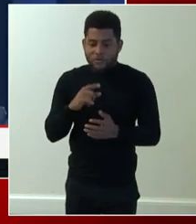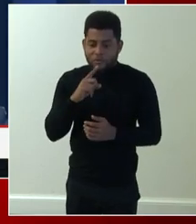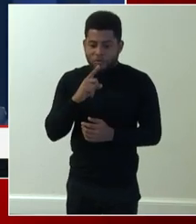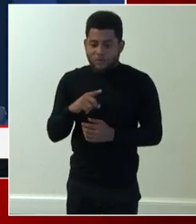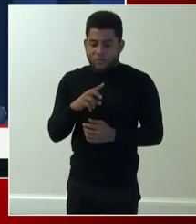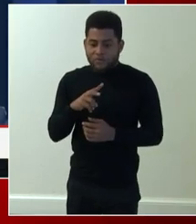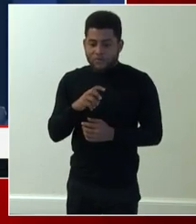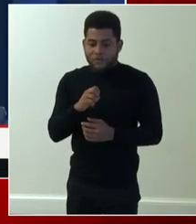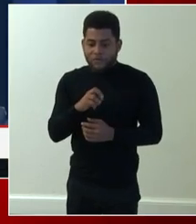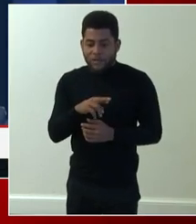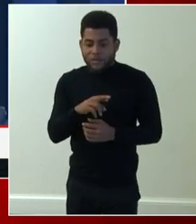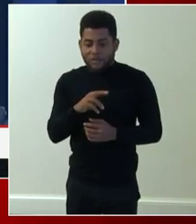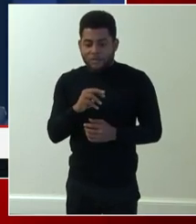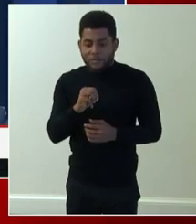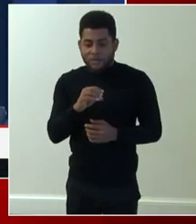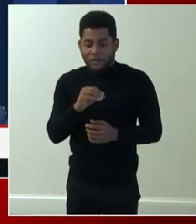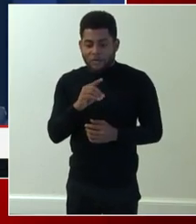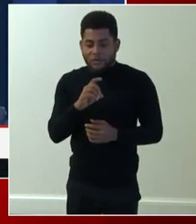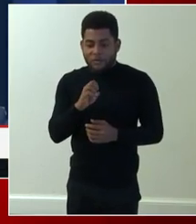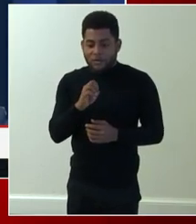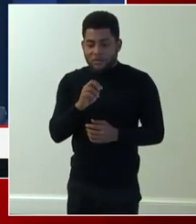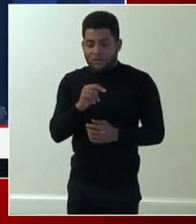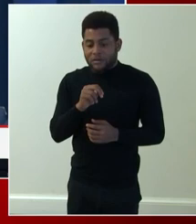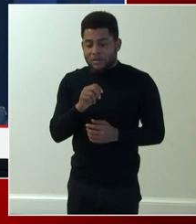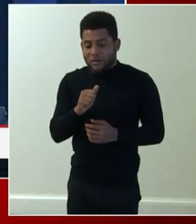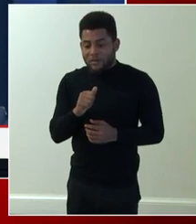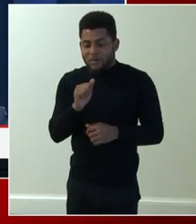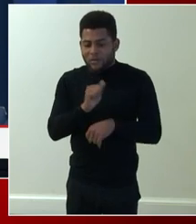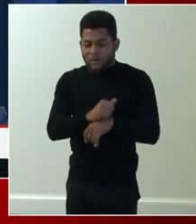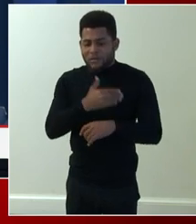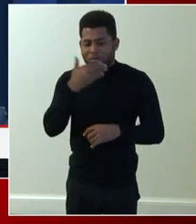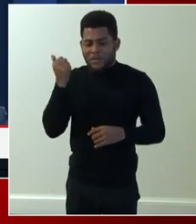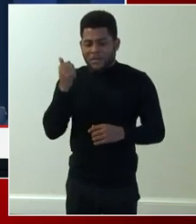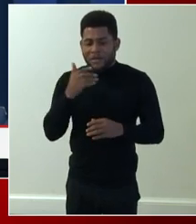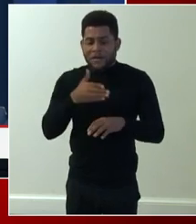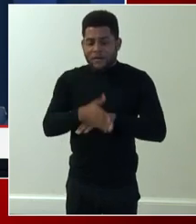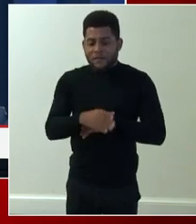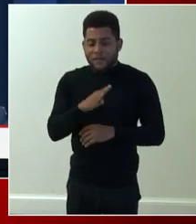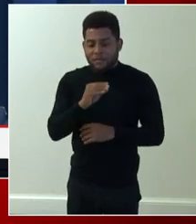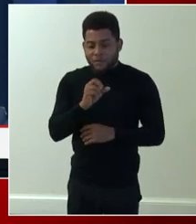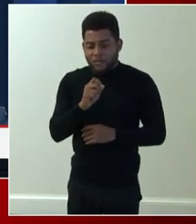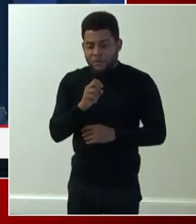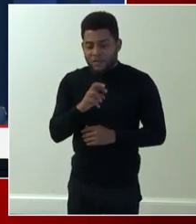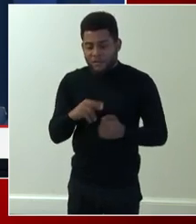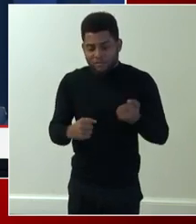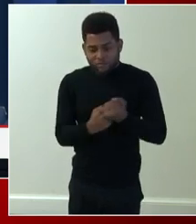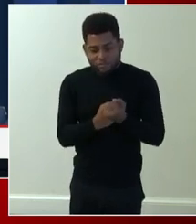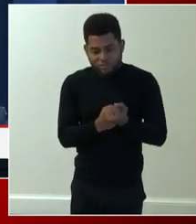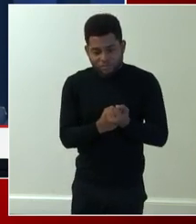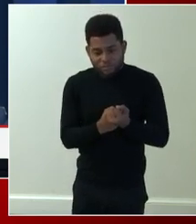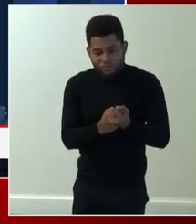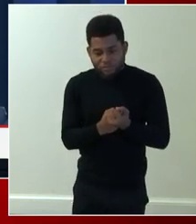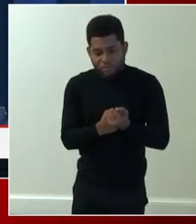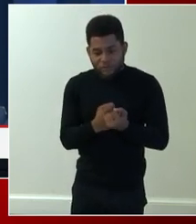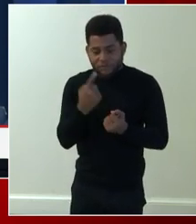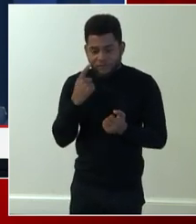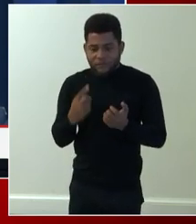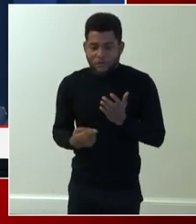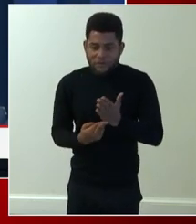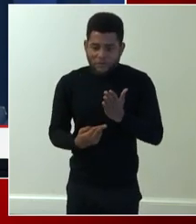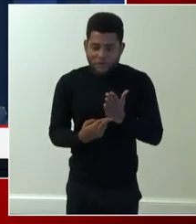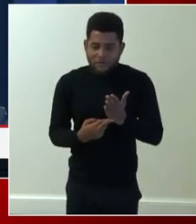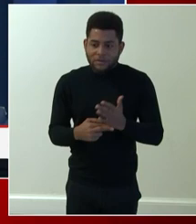Moderna does work much better after a booster against Omicron compared to just having a 2nd dose. For Pfizer, it goes from